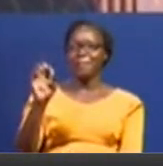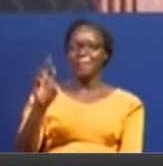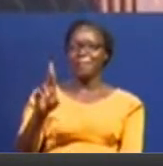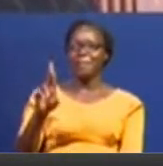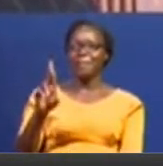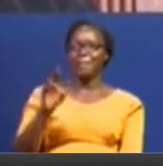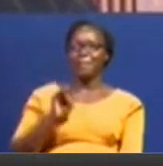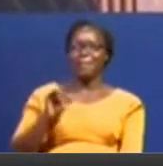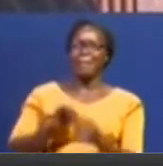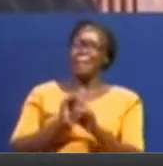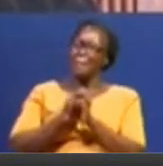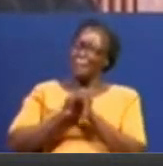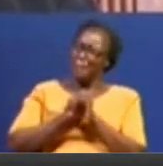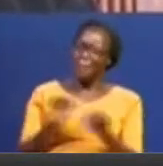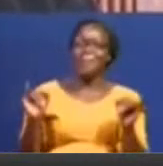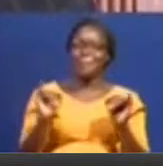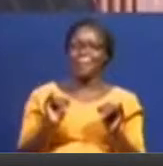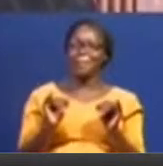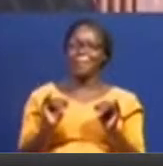Unblemished.